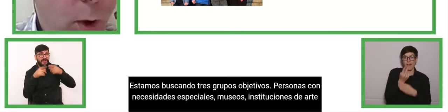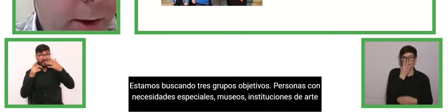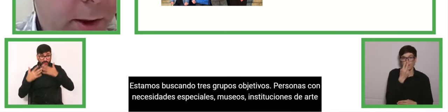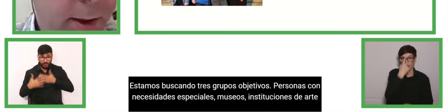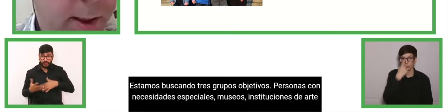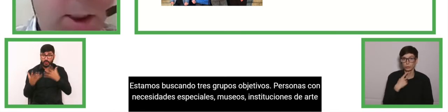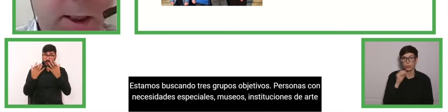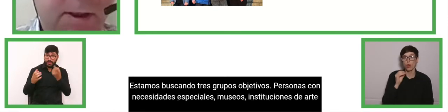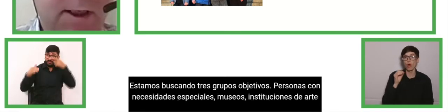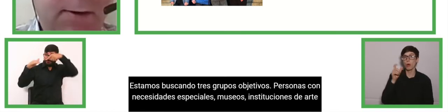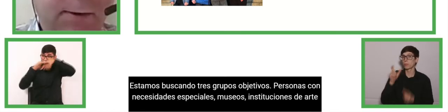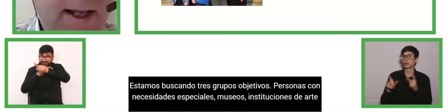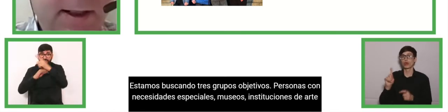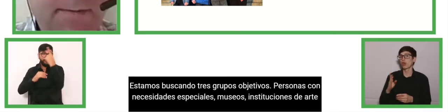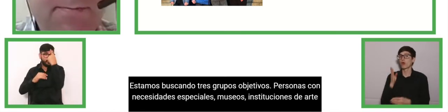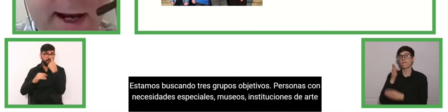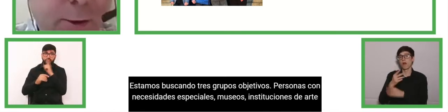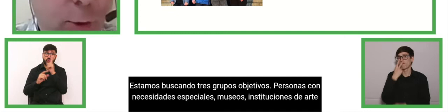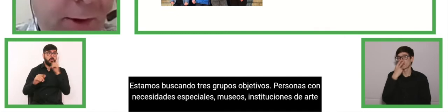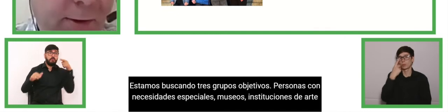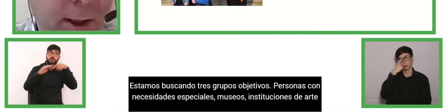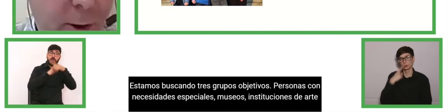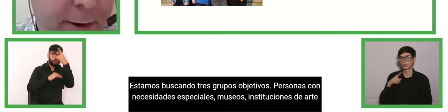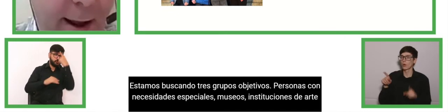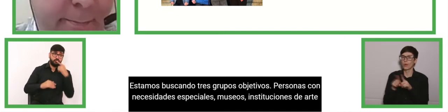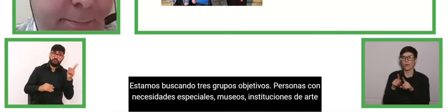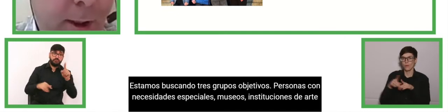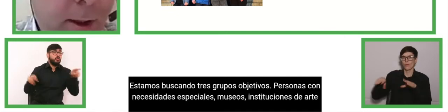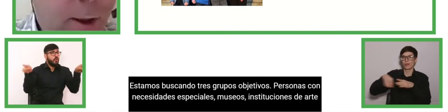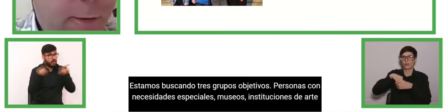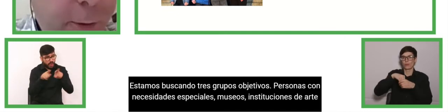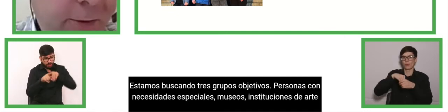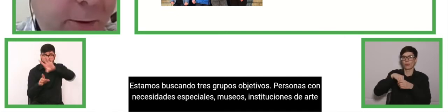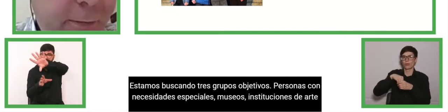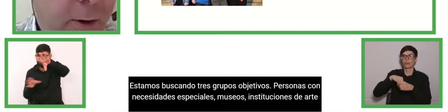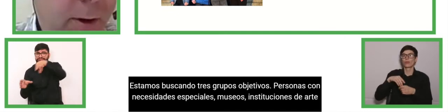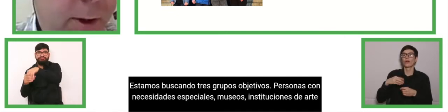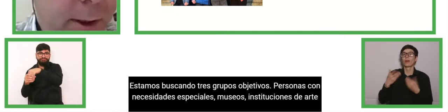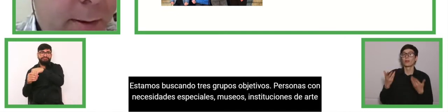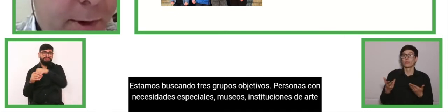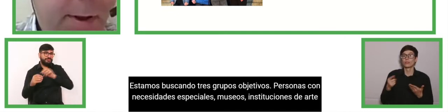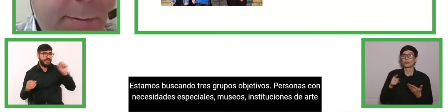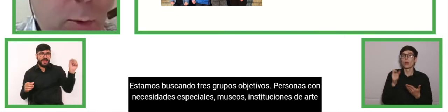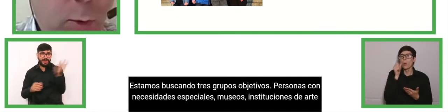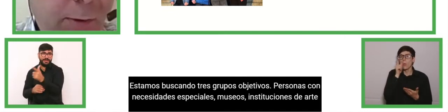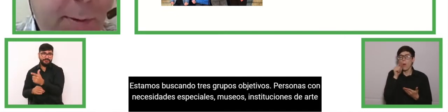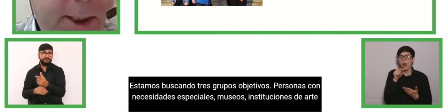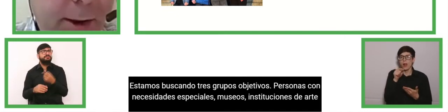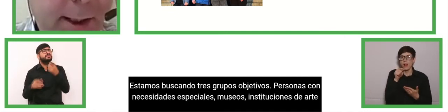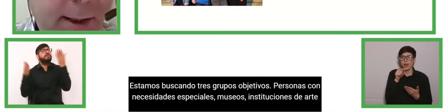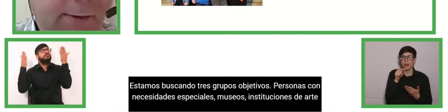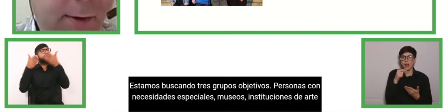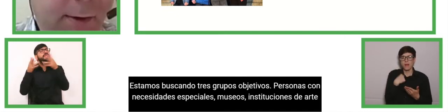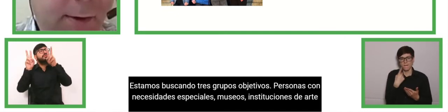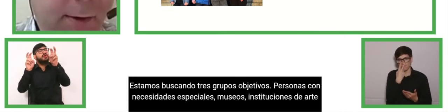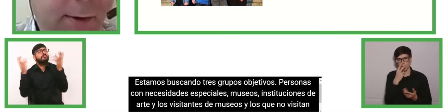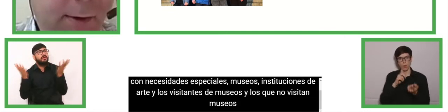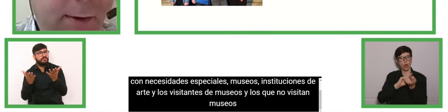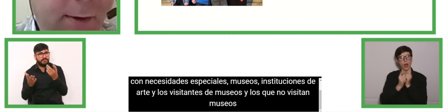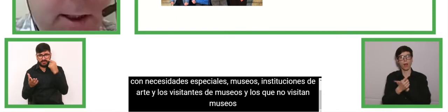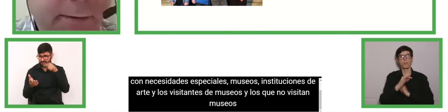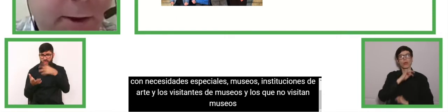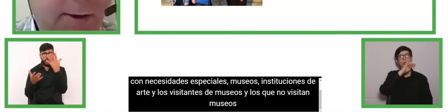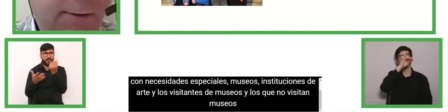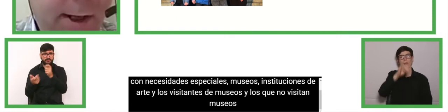What activities and impact do we see on them? First of all, the people with special needs,